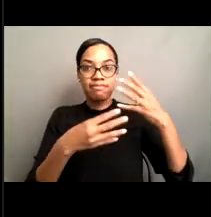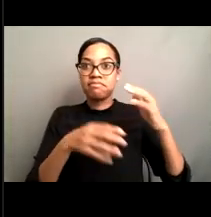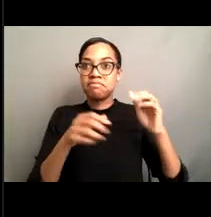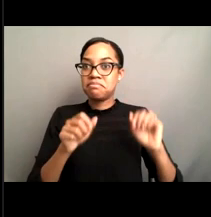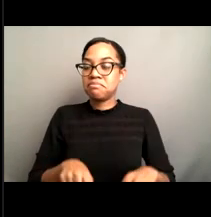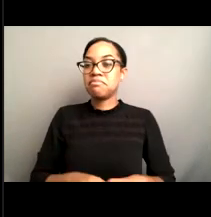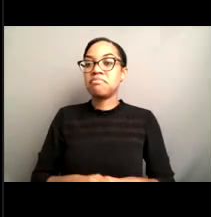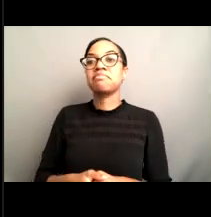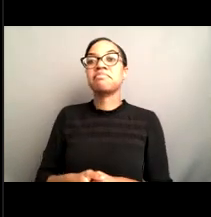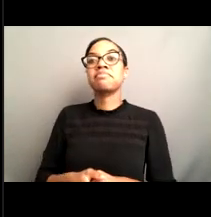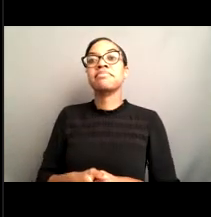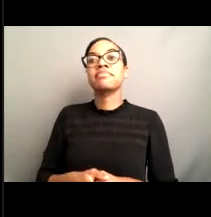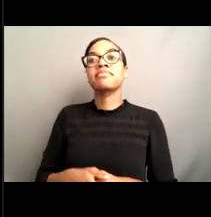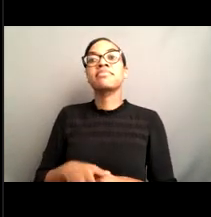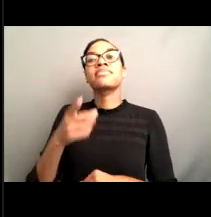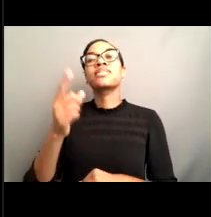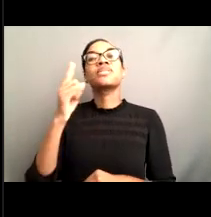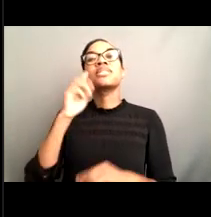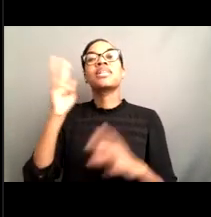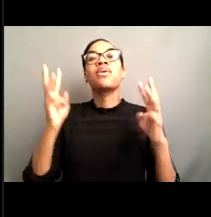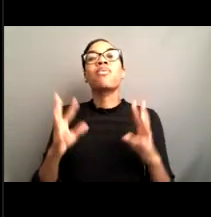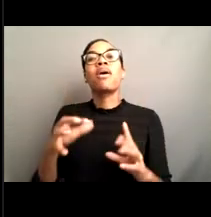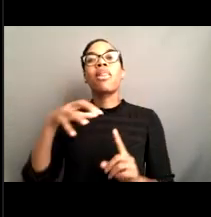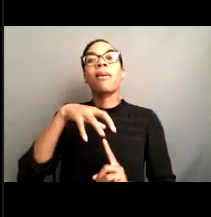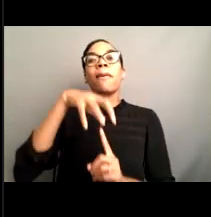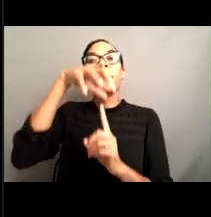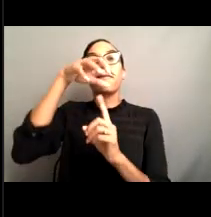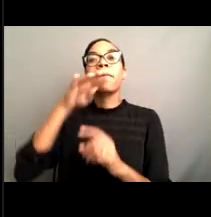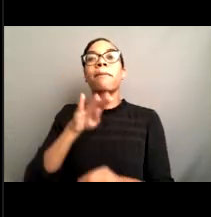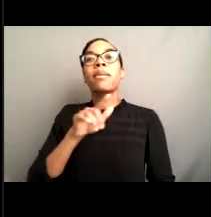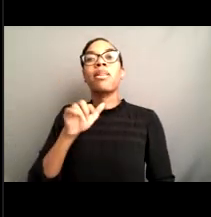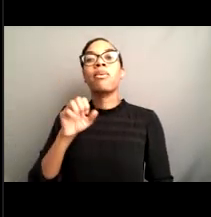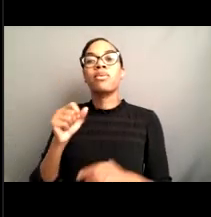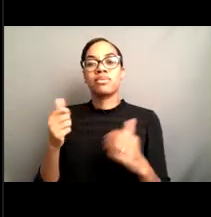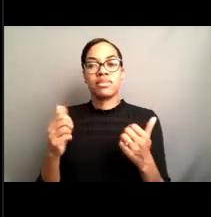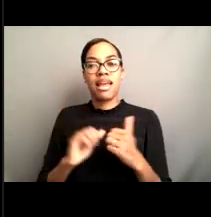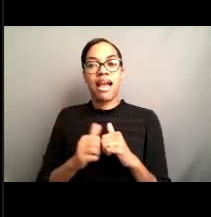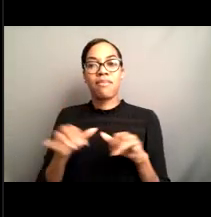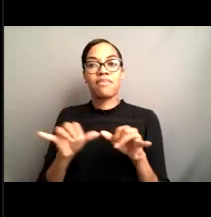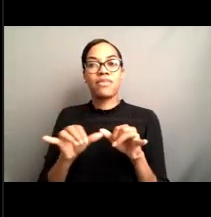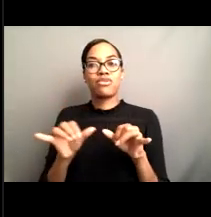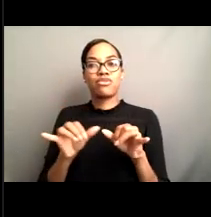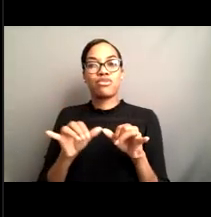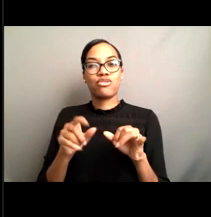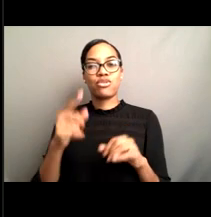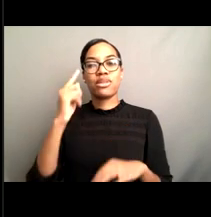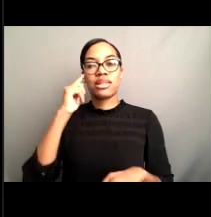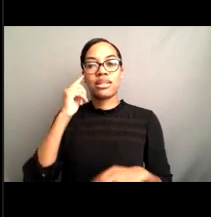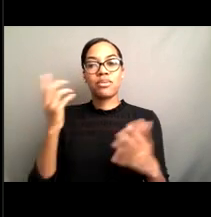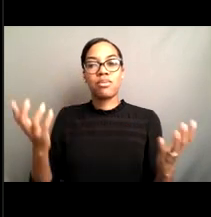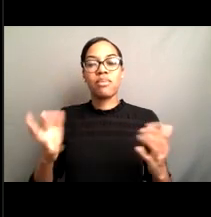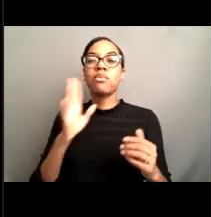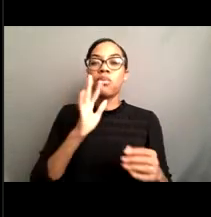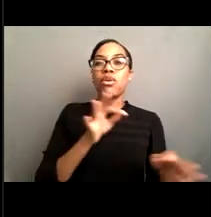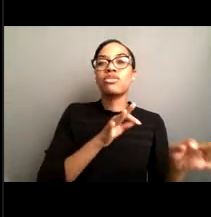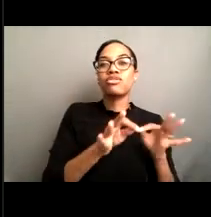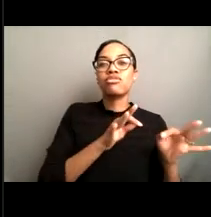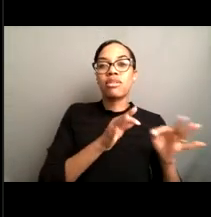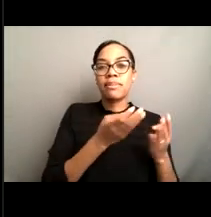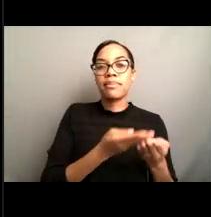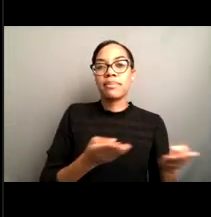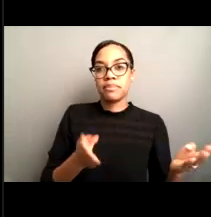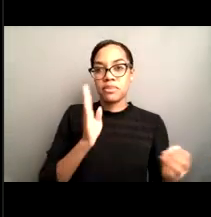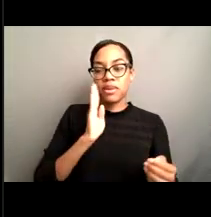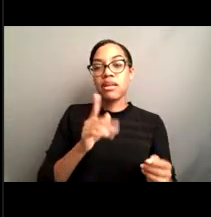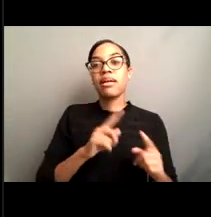So what do you guys think weather balloons measure? We have these fancy weather balloons. We'll talk more about the instrument here in a second. But what do you guys